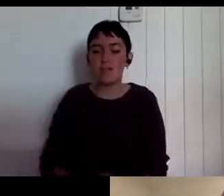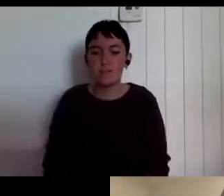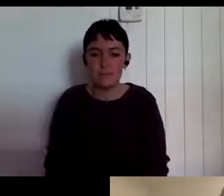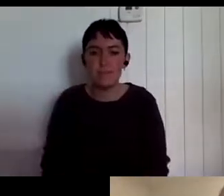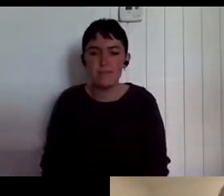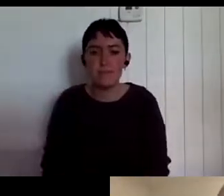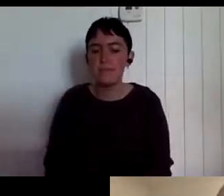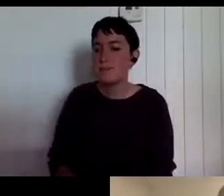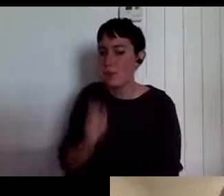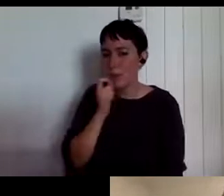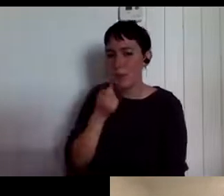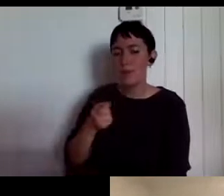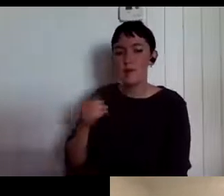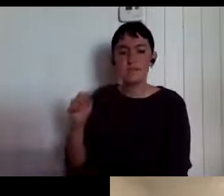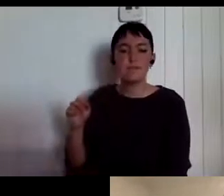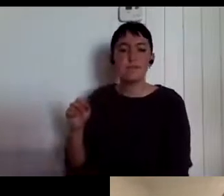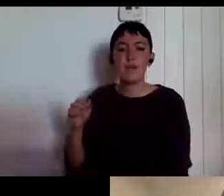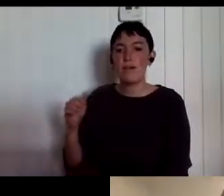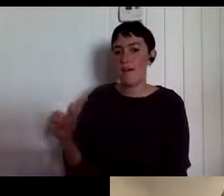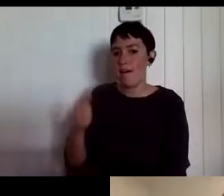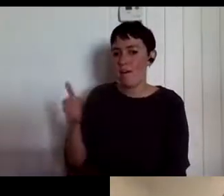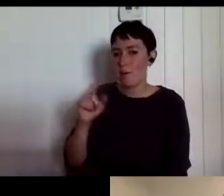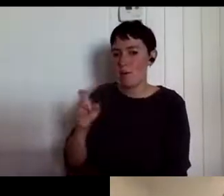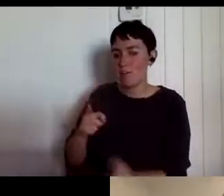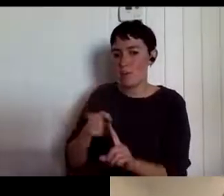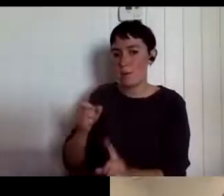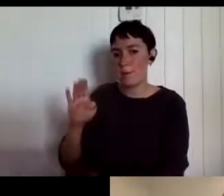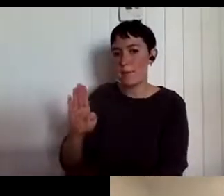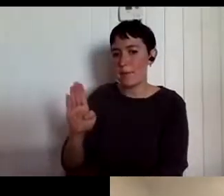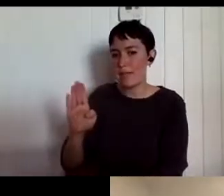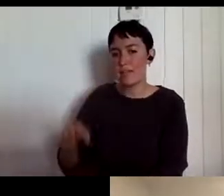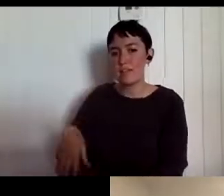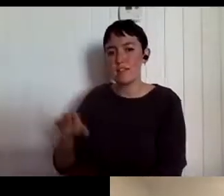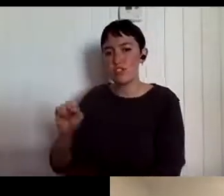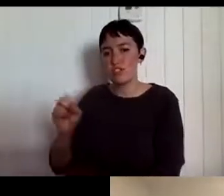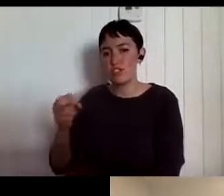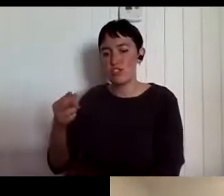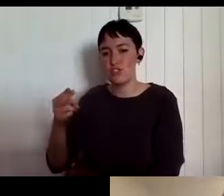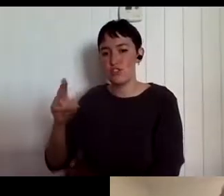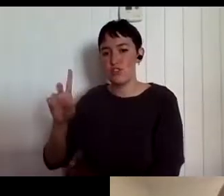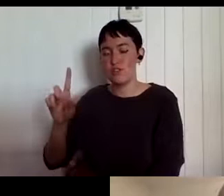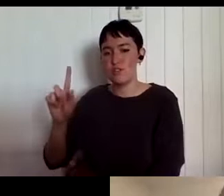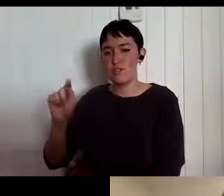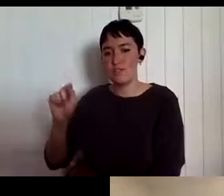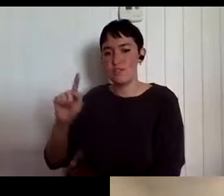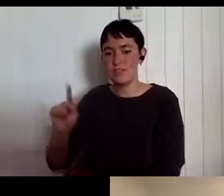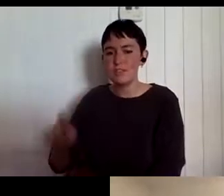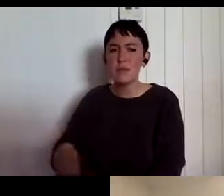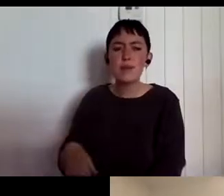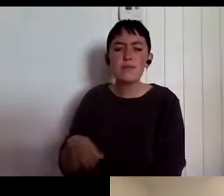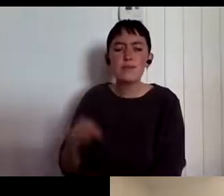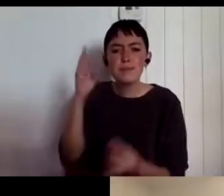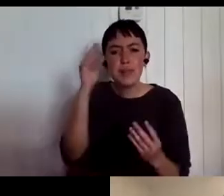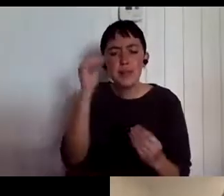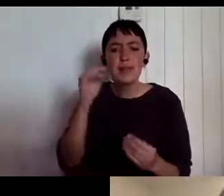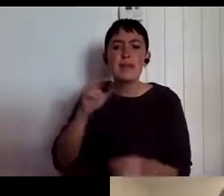interesting question here from B. Schultz. So thinking about, you know, all the lithium, the nickel or what have you that we're using, where does that all